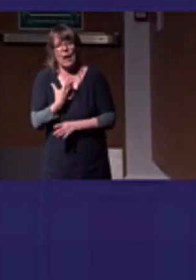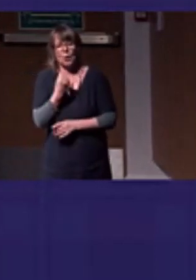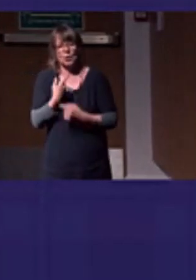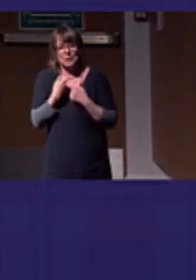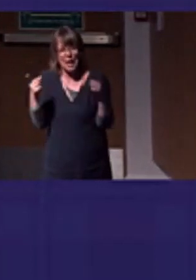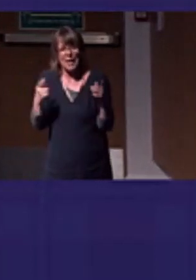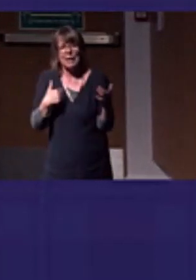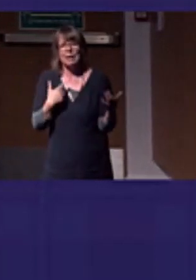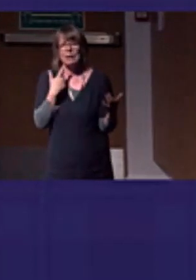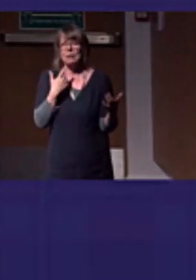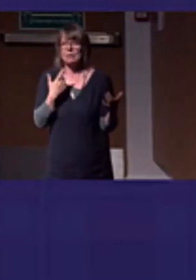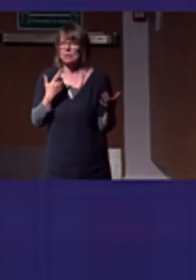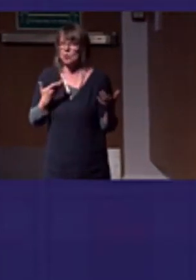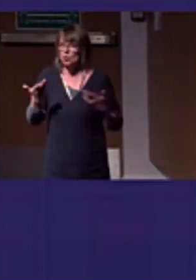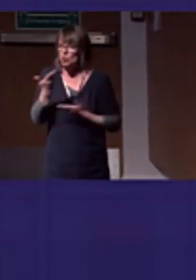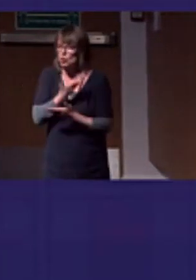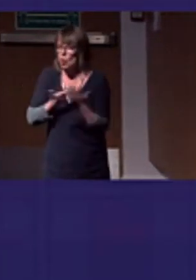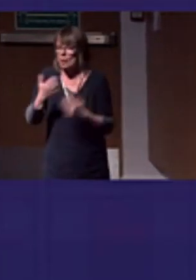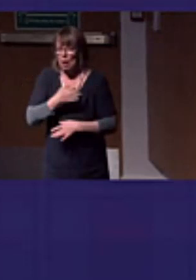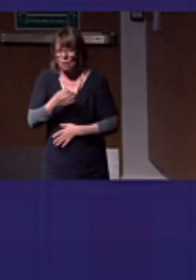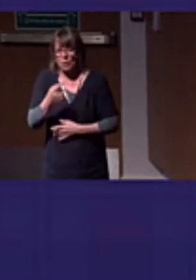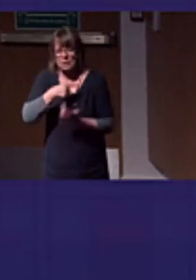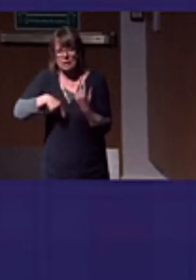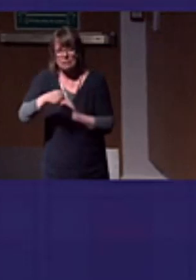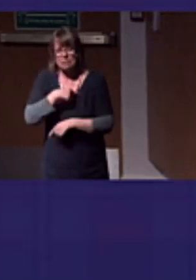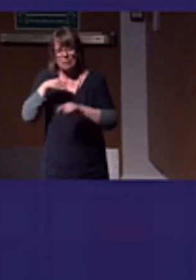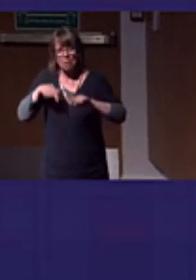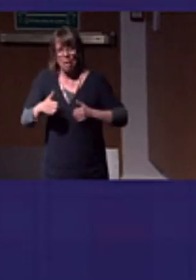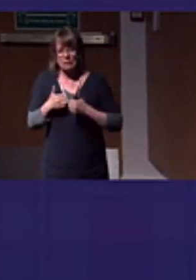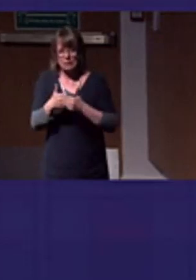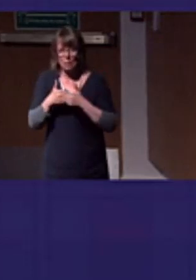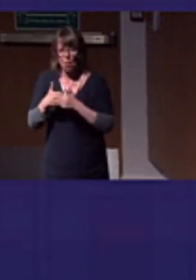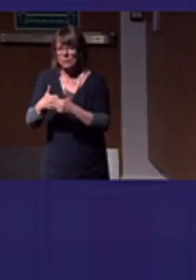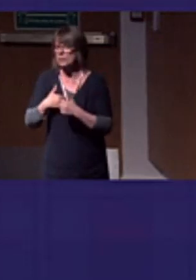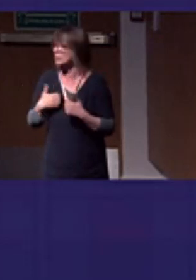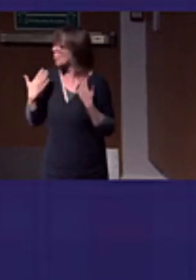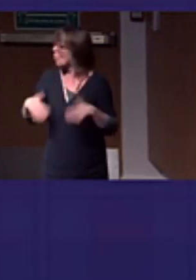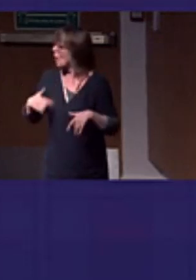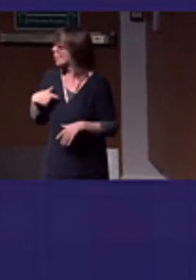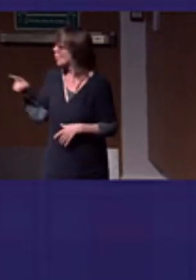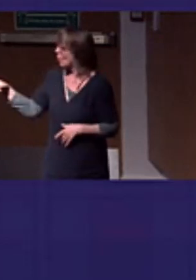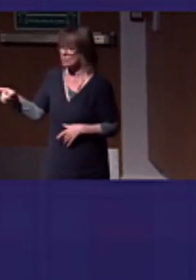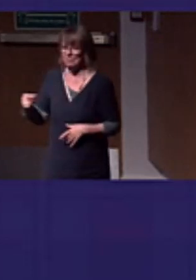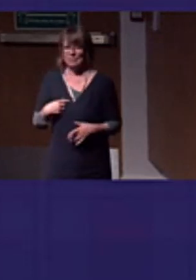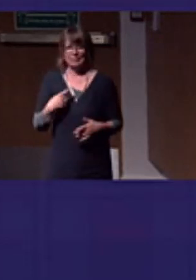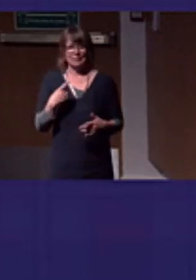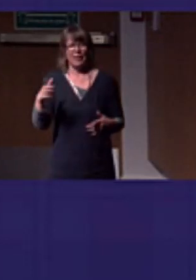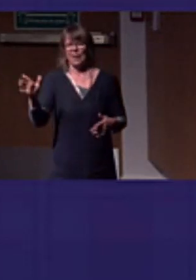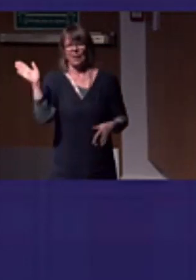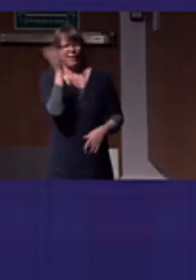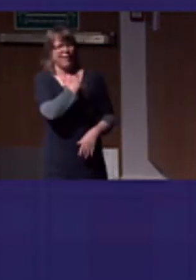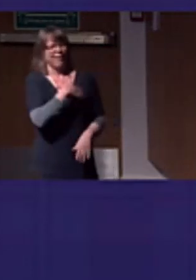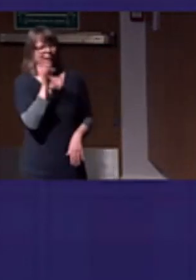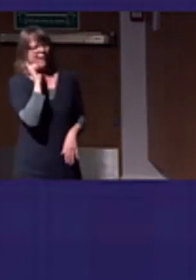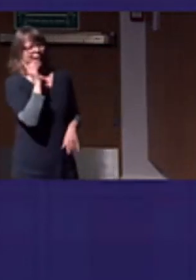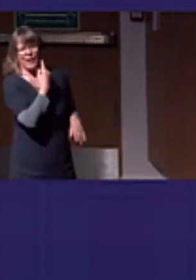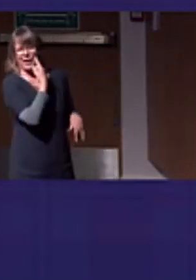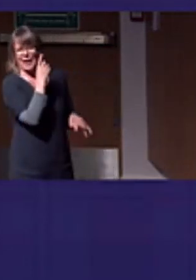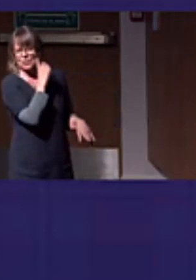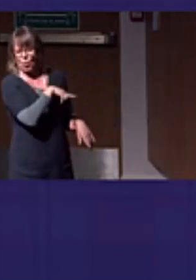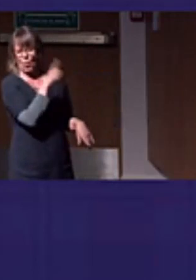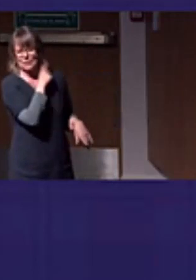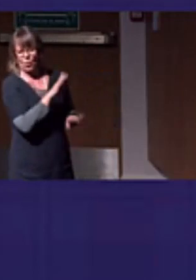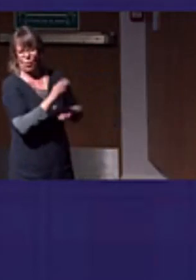through it, and I don't know, that's just what it is. But So you're still here. while Ian collects his thoughts, we will bring on Sarah and